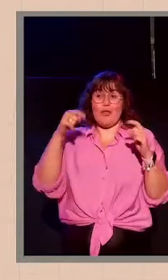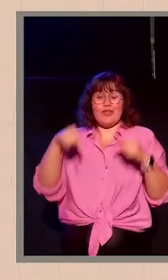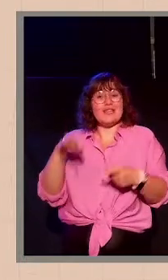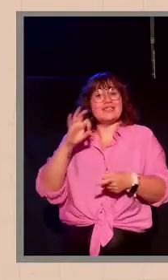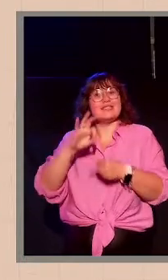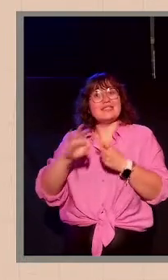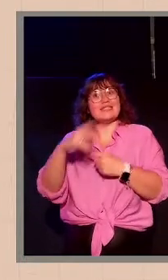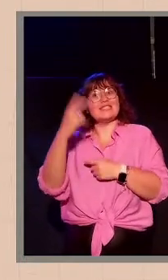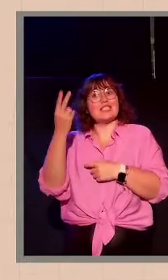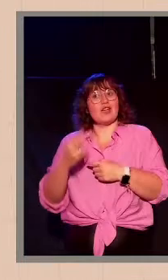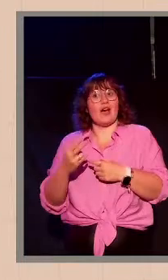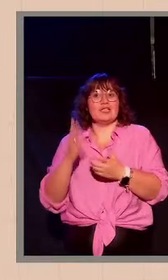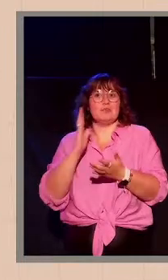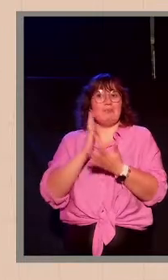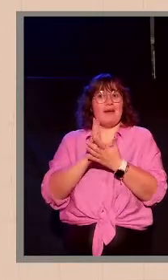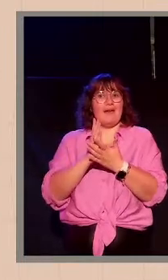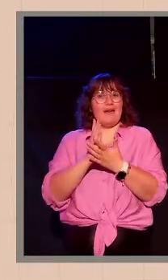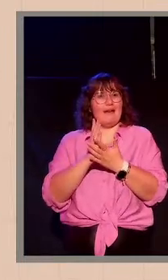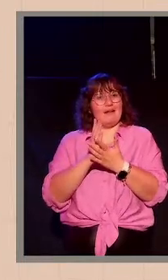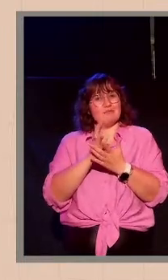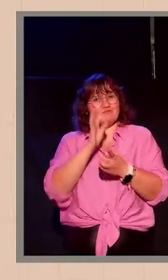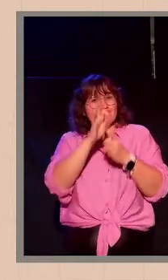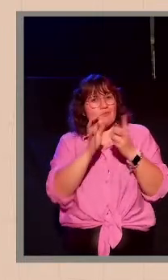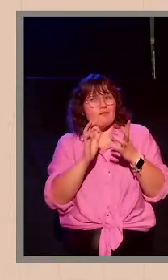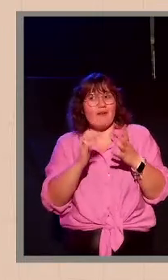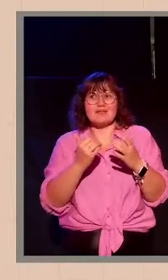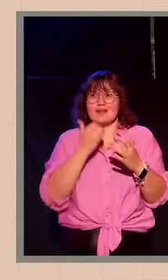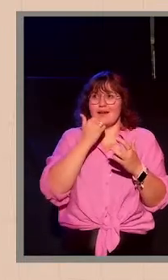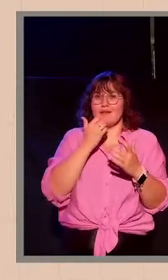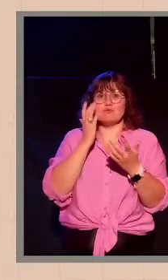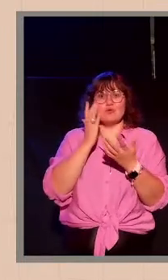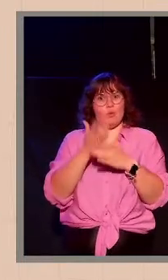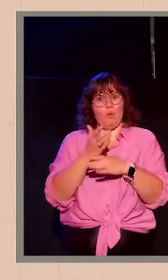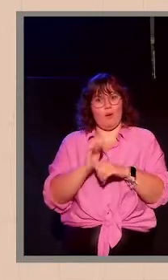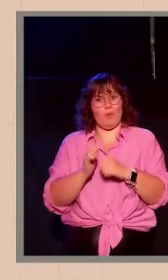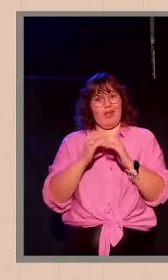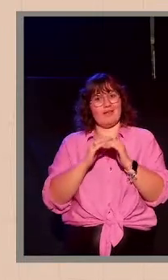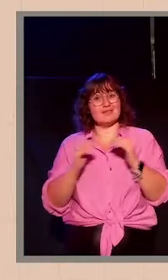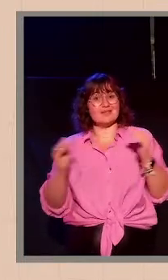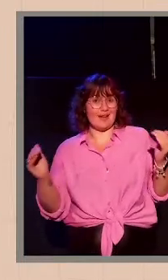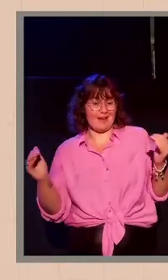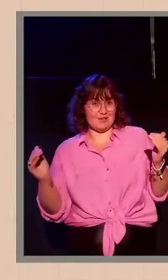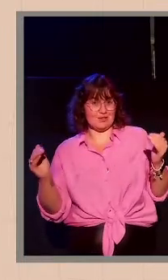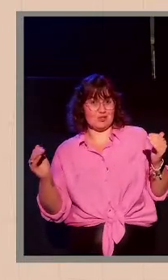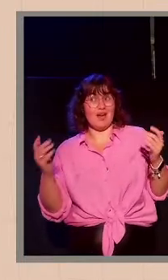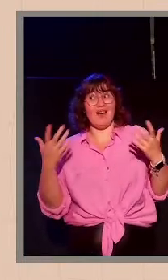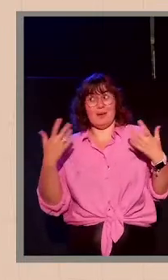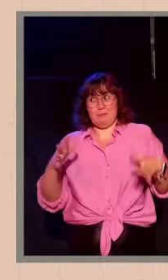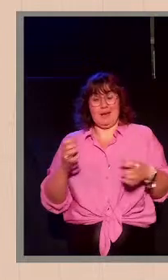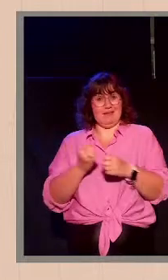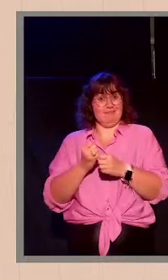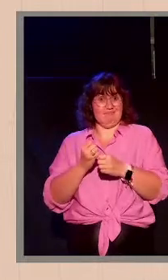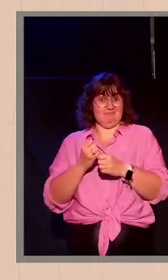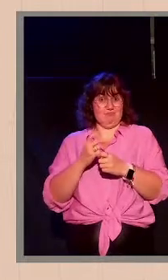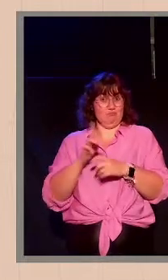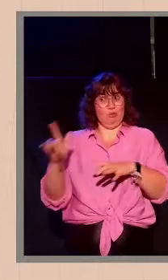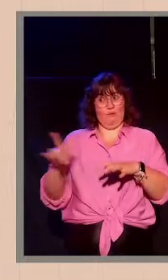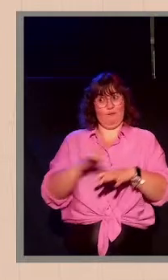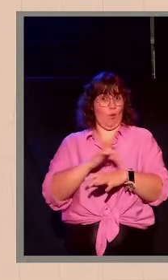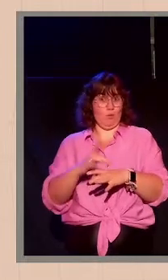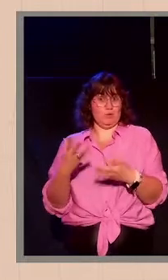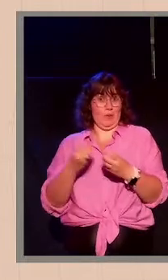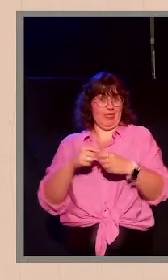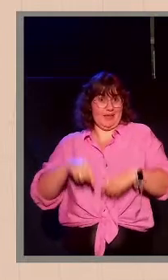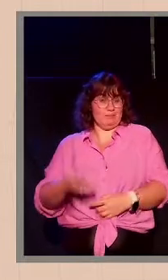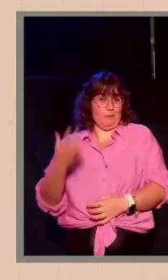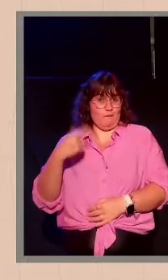be robust enough to really work on stage. I'm happy to go on stage and perform with it. In fact, loads of people are performing with it